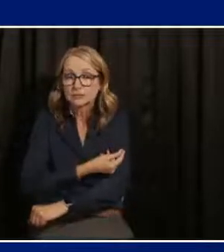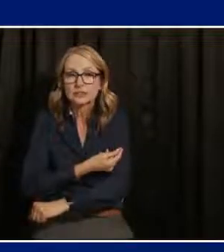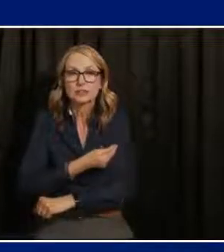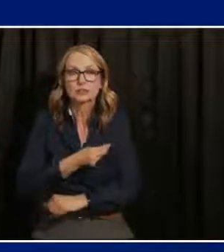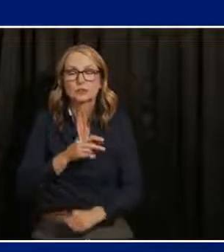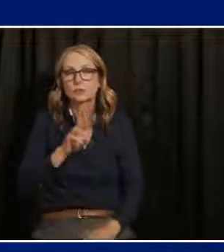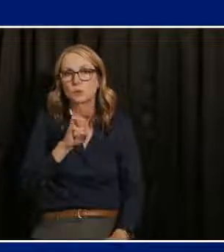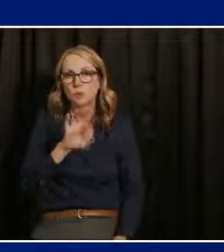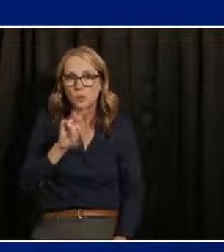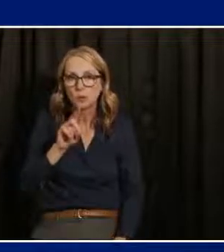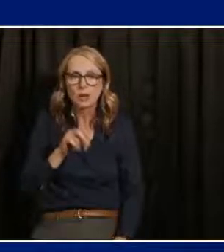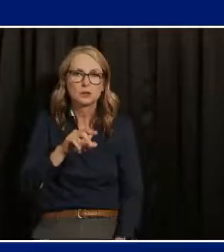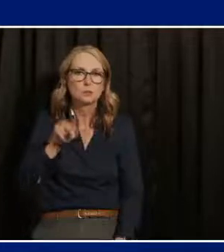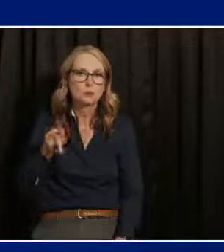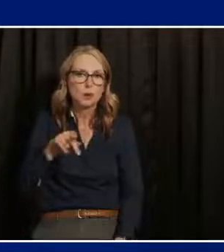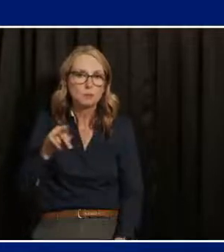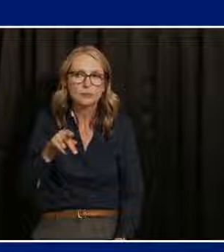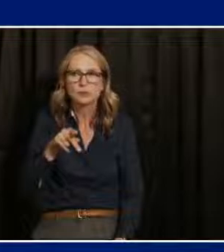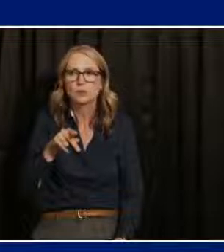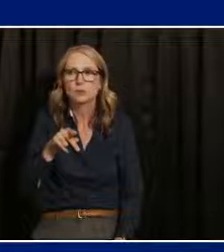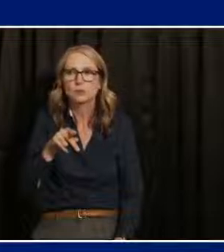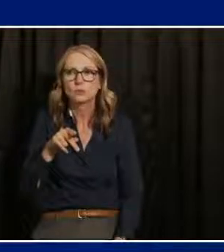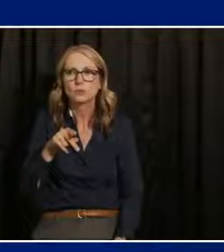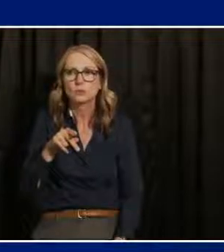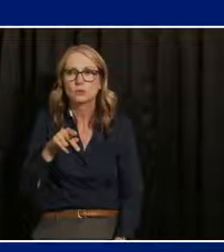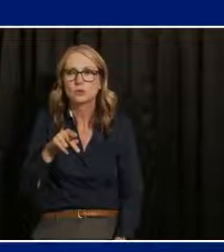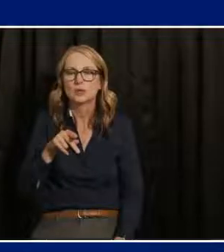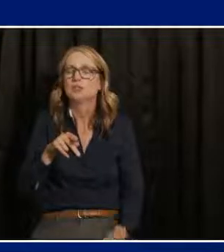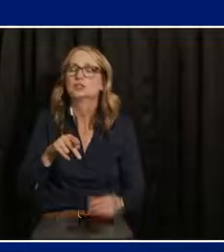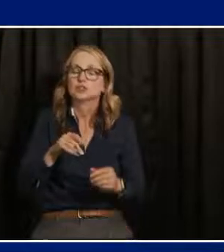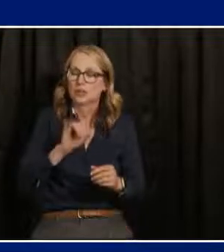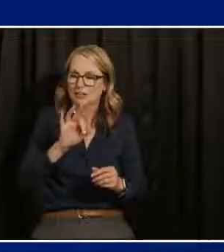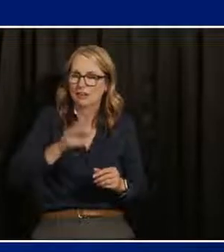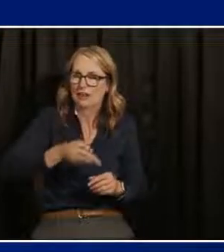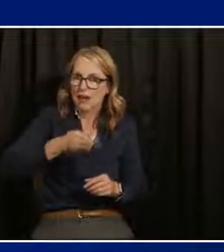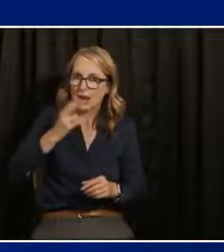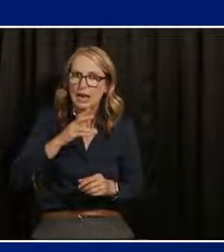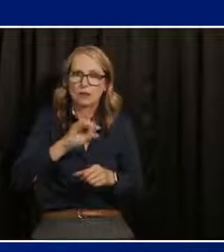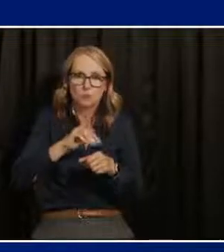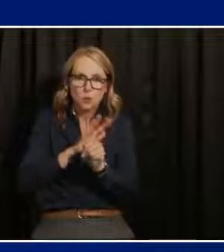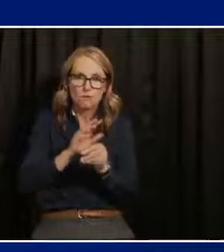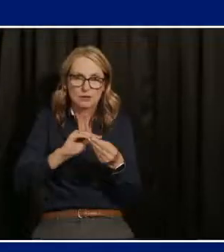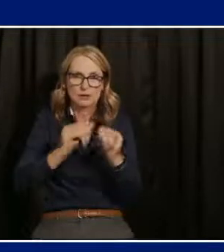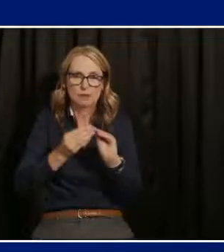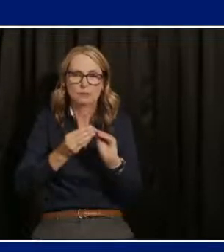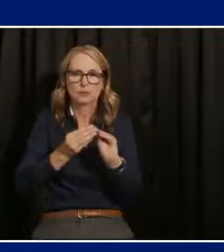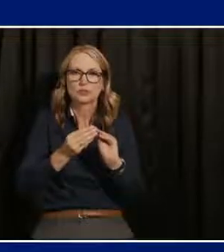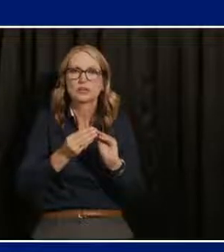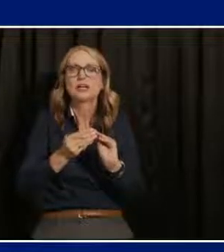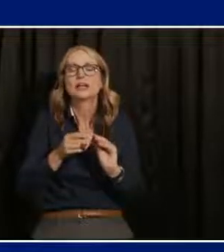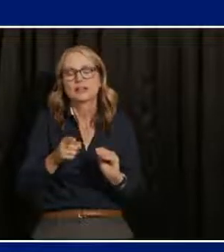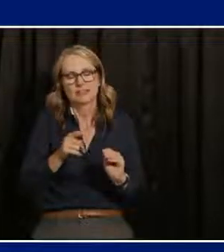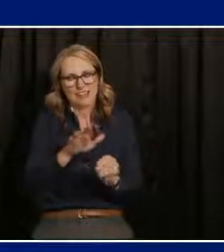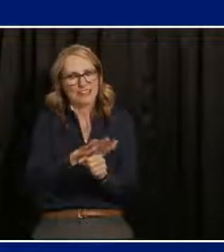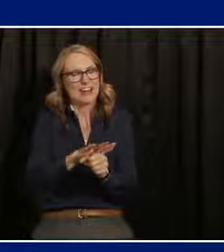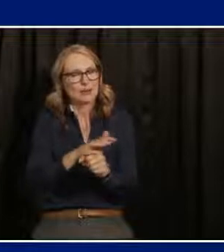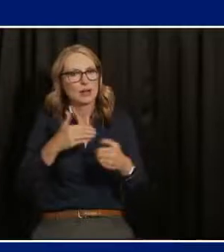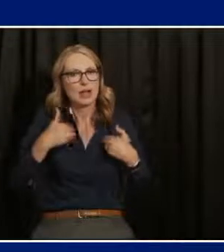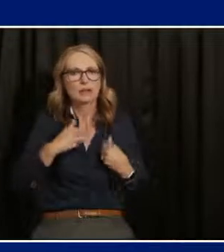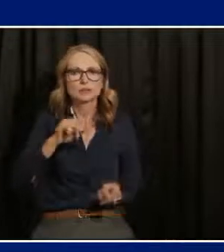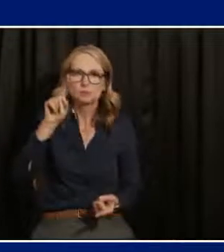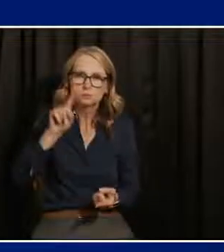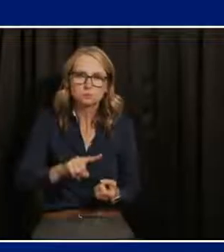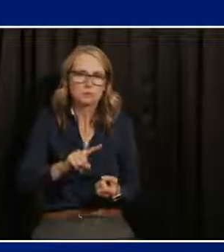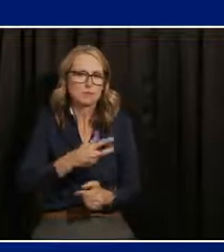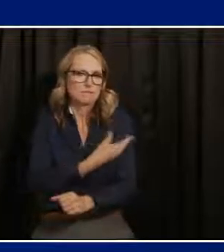County or El Paso County, tend to be our counties where we see the lowest vaccination rates. Conversely, if you look at Boulder or Denver County, those are some of our